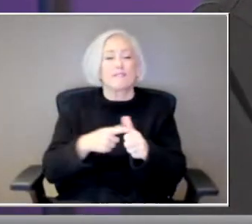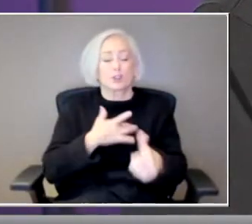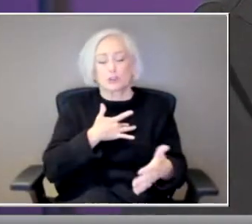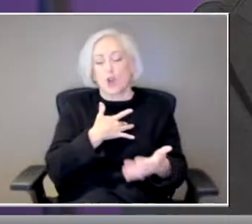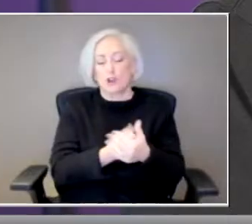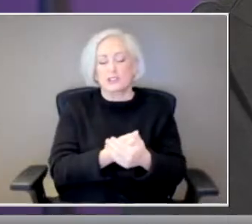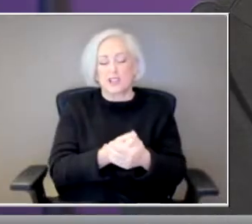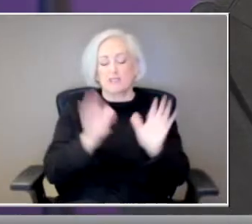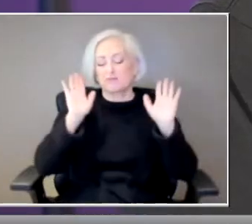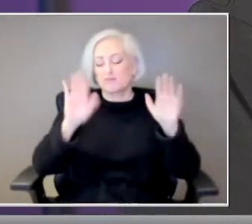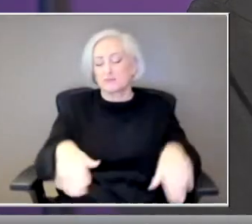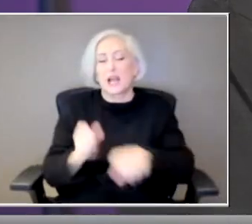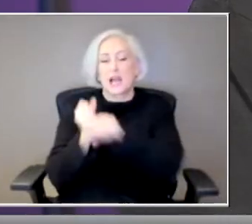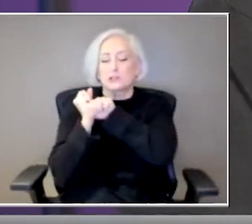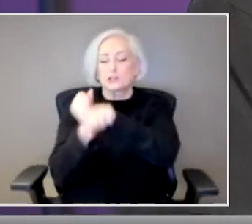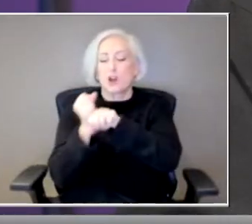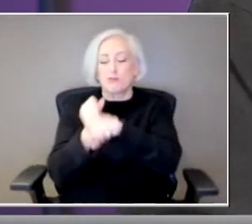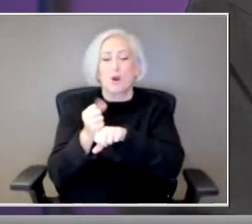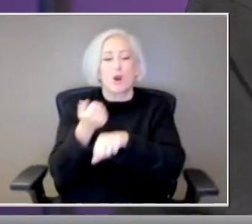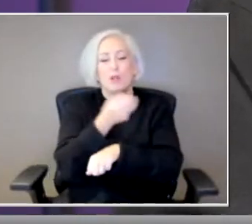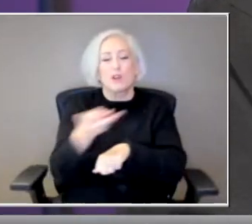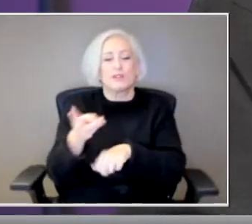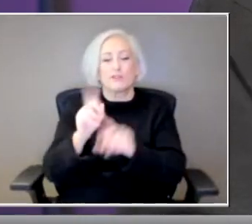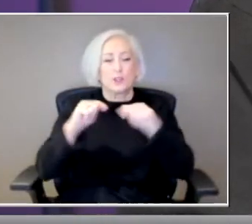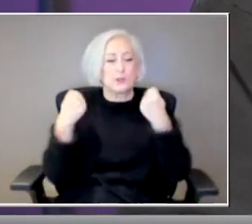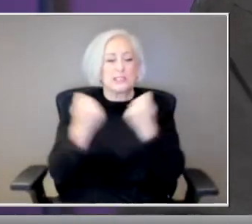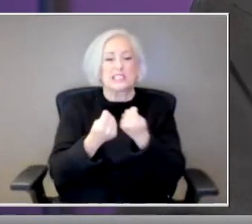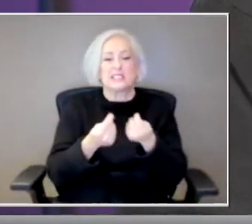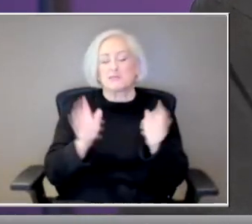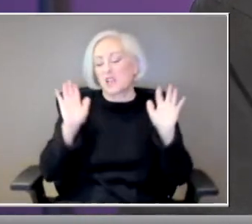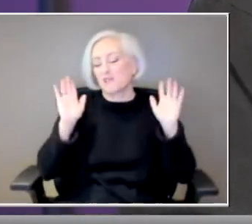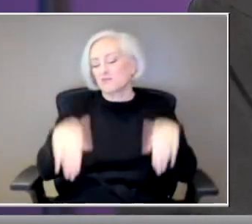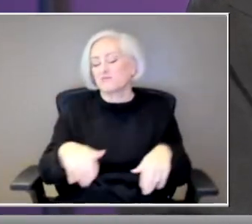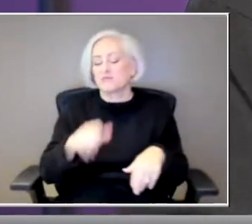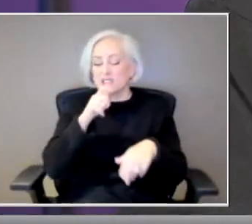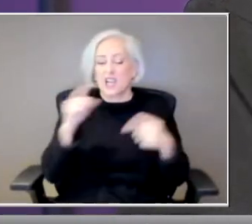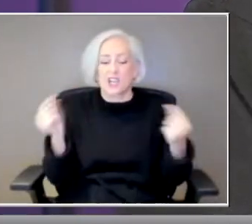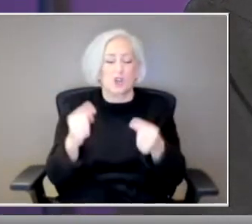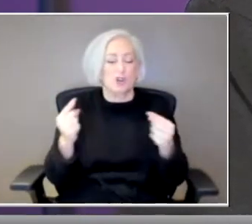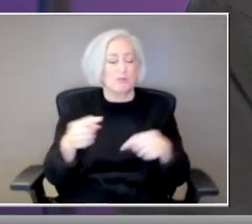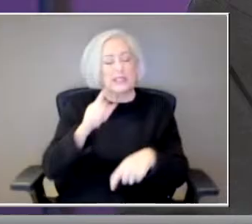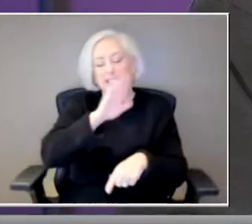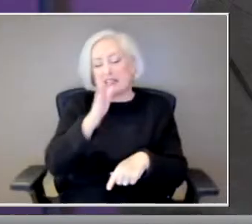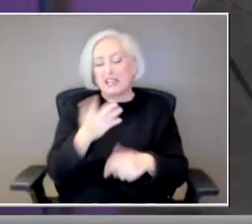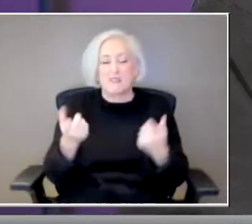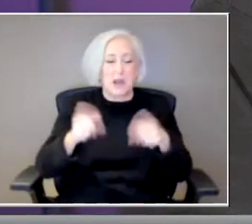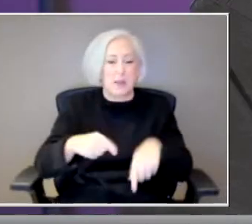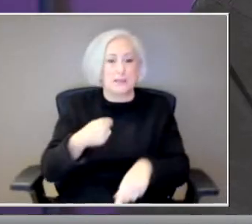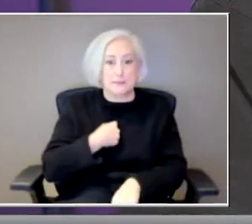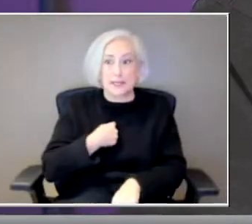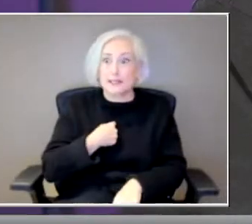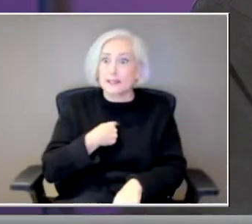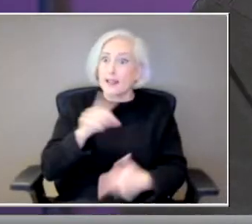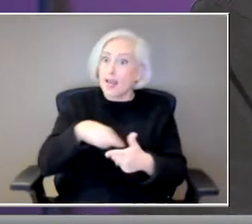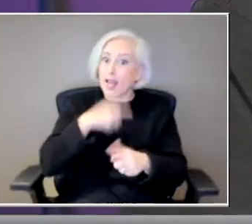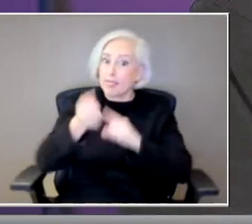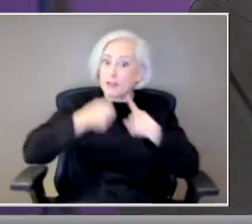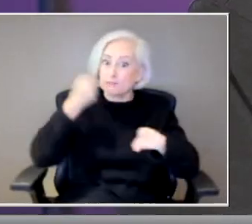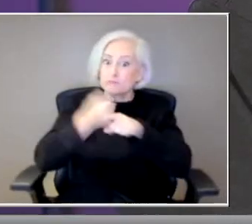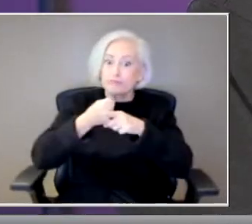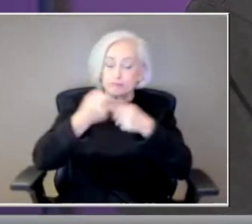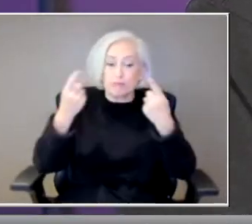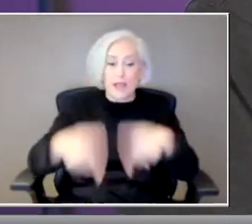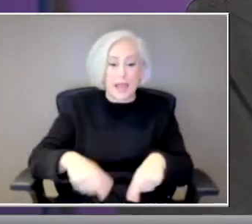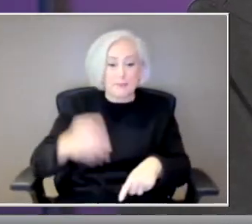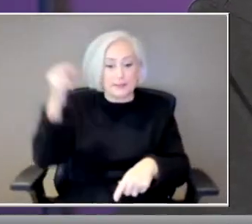softball on a couple teams, you know. I'm like, this thing gonna happen to me. It did. And it just happened right out of the blue. You